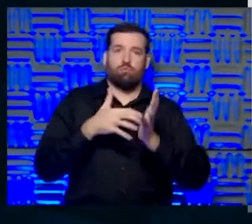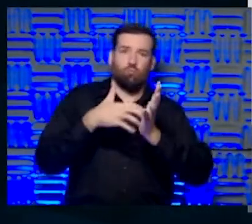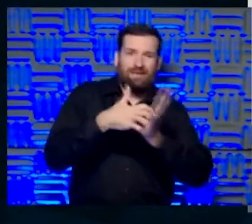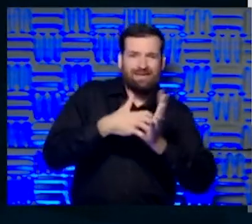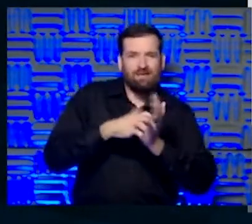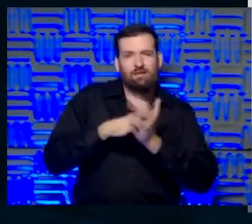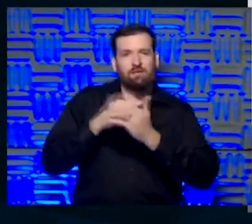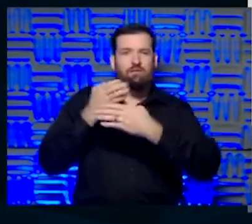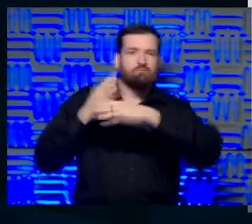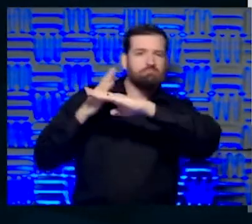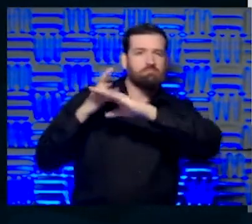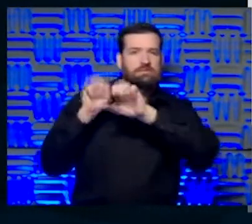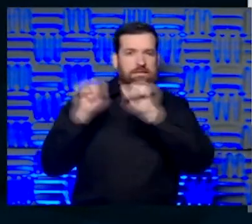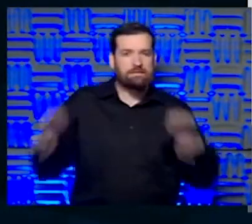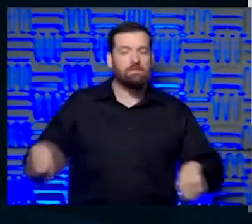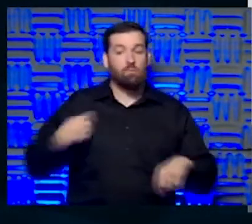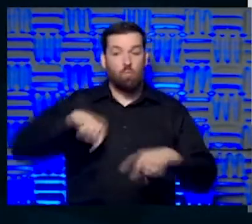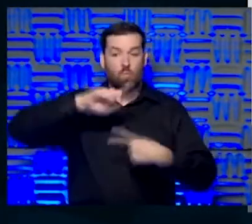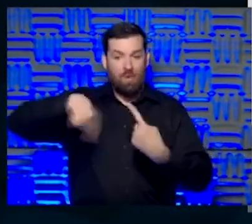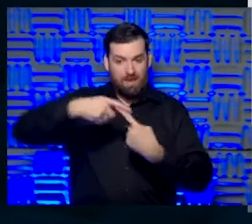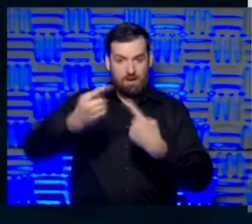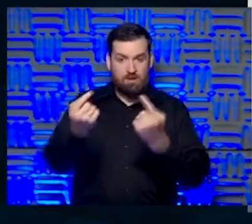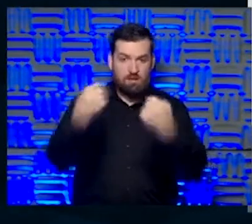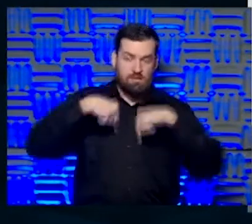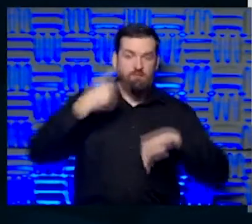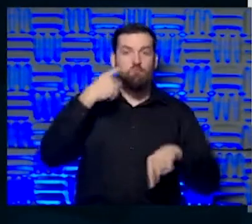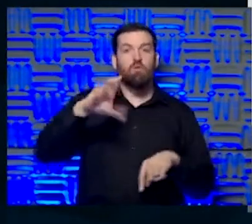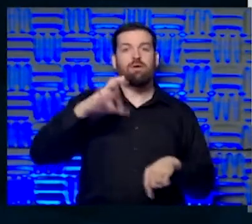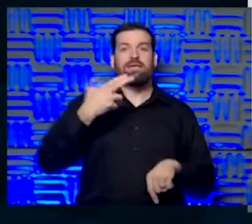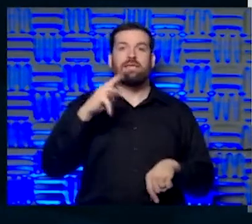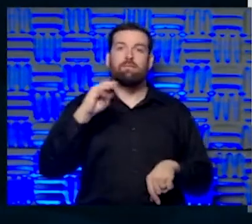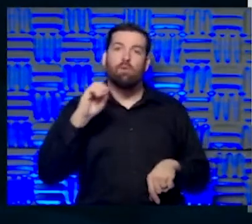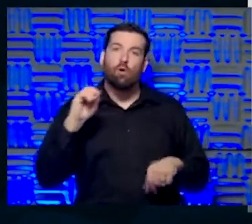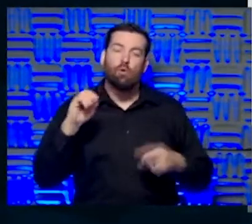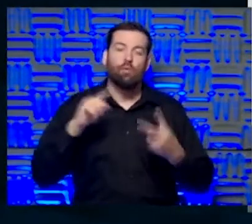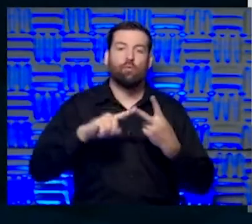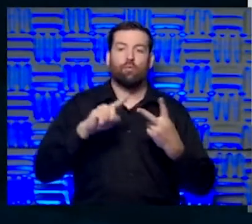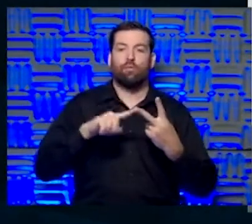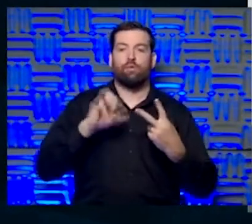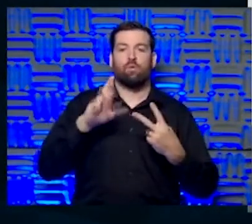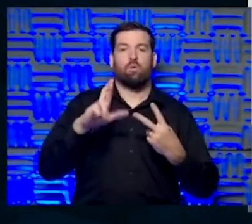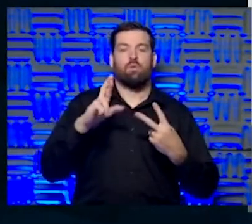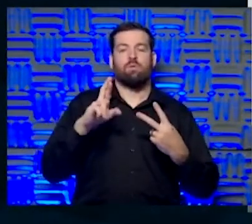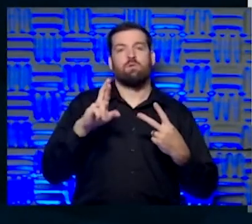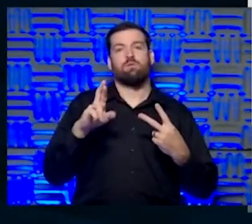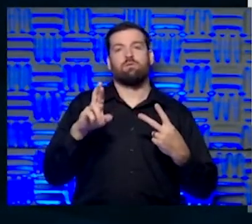population when they come into the hospital for chemo, or they come in or they get